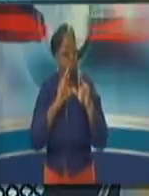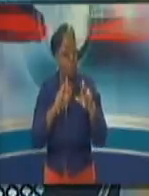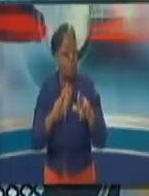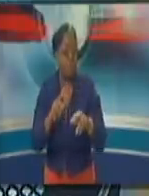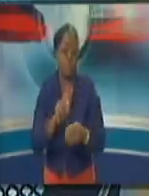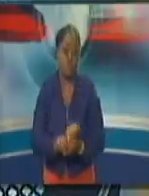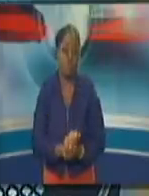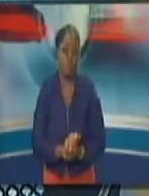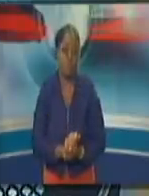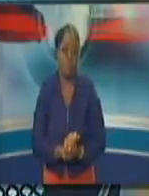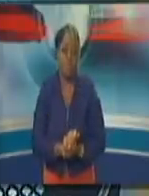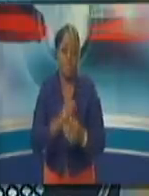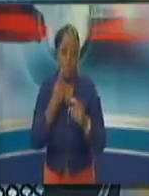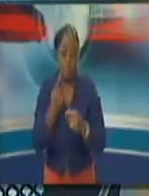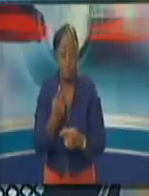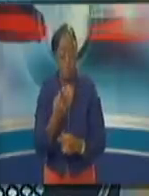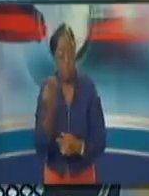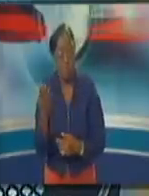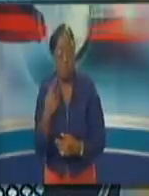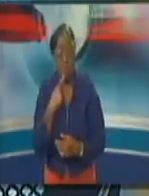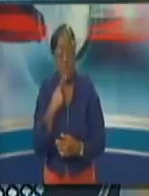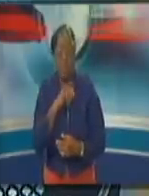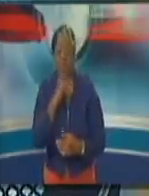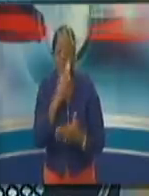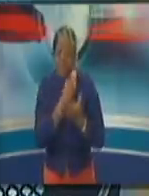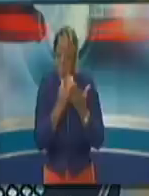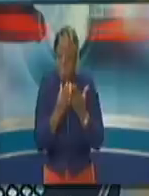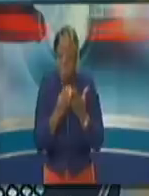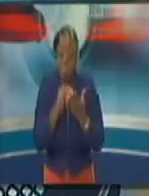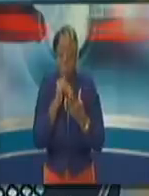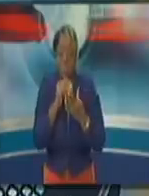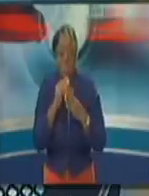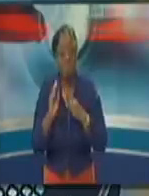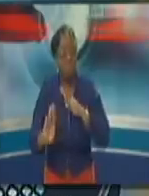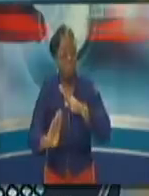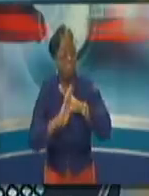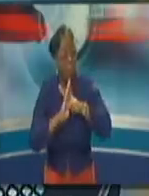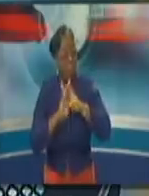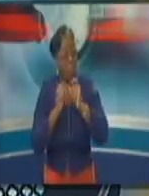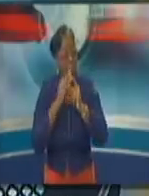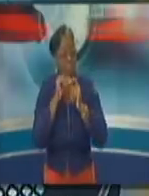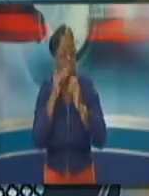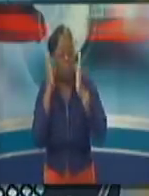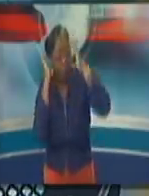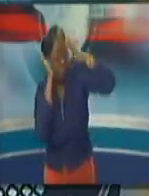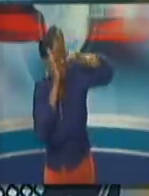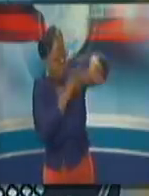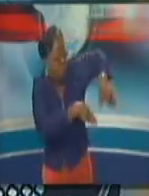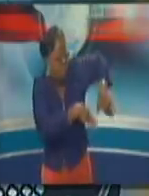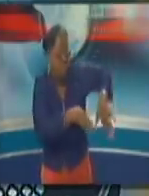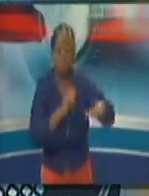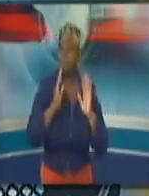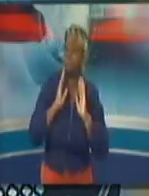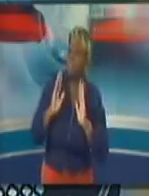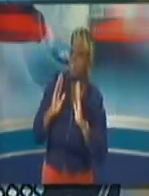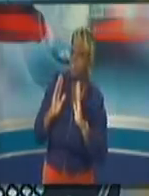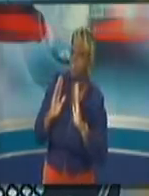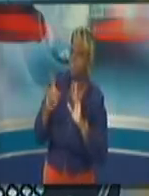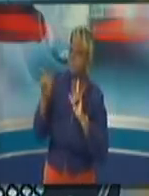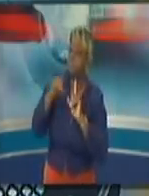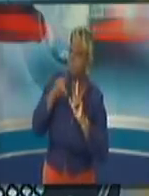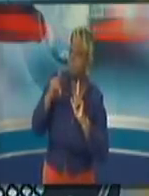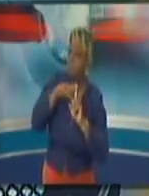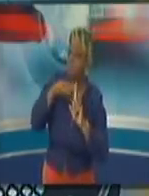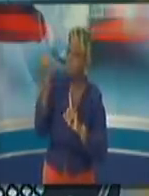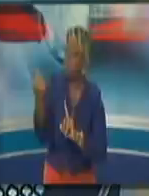And one of the effective responses is to sometimes limit access to those influences. If you